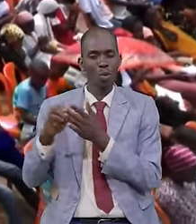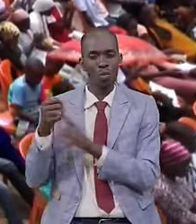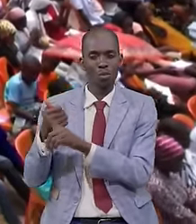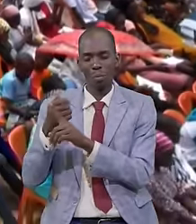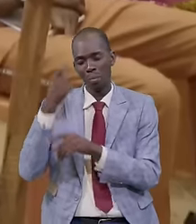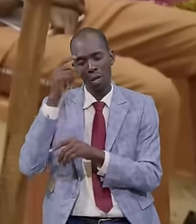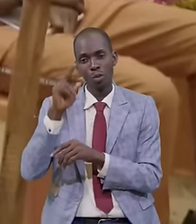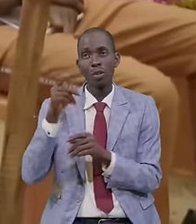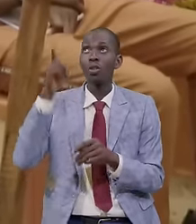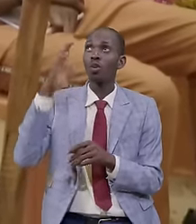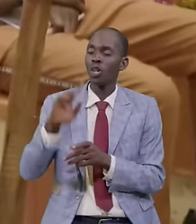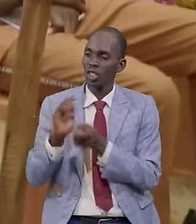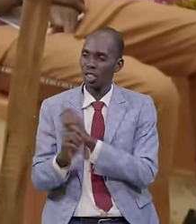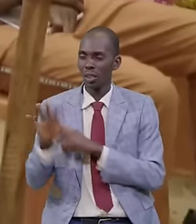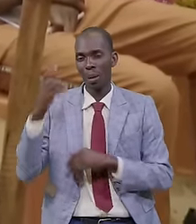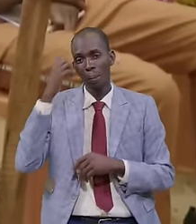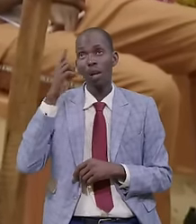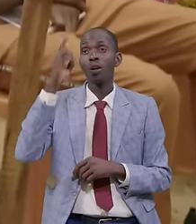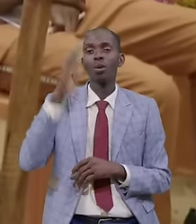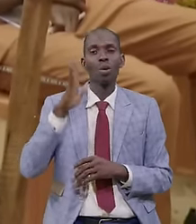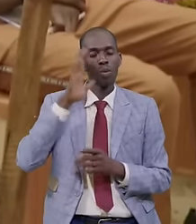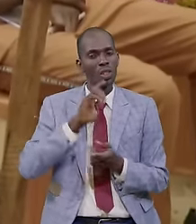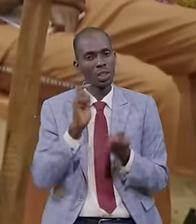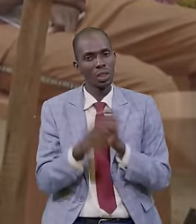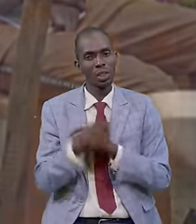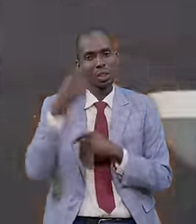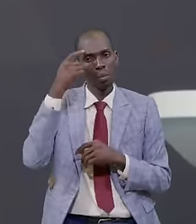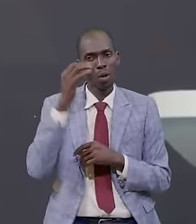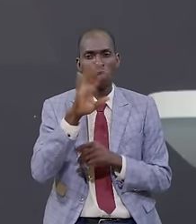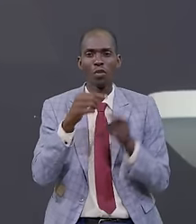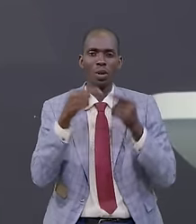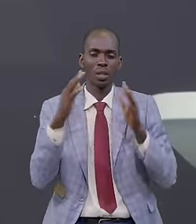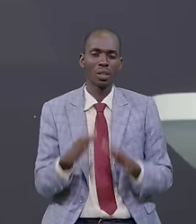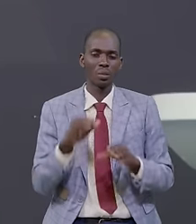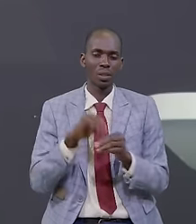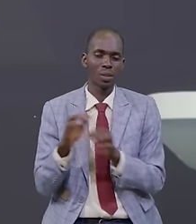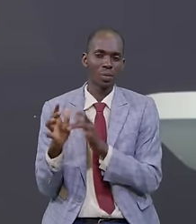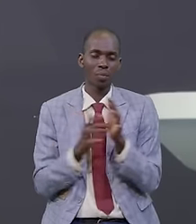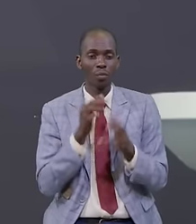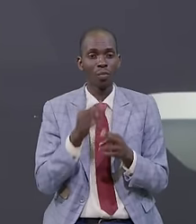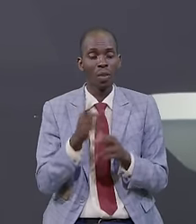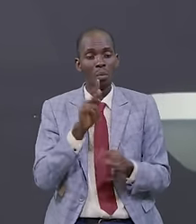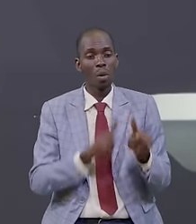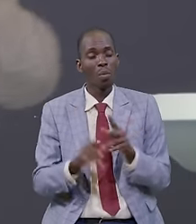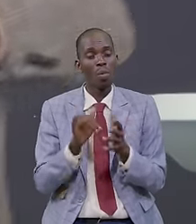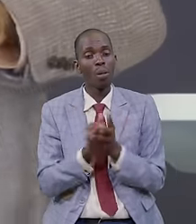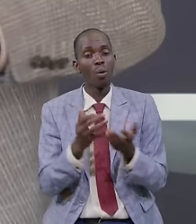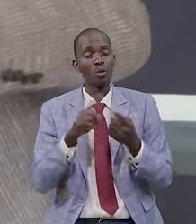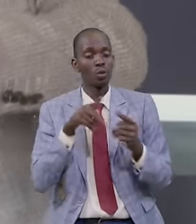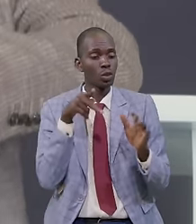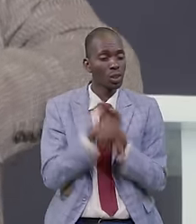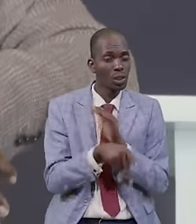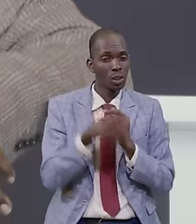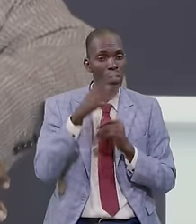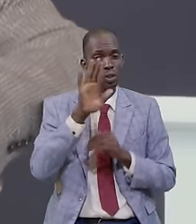your enemies. The people that want to kill the dream, kill the dreamer, the Lord will change their